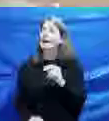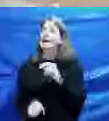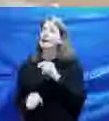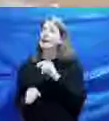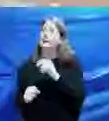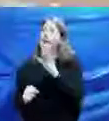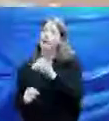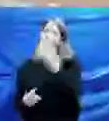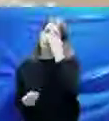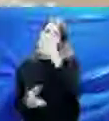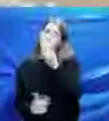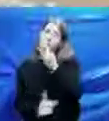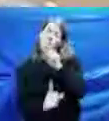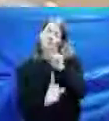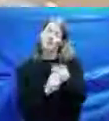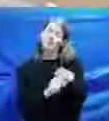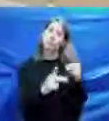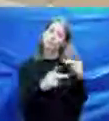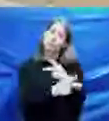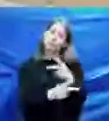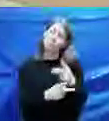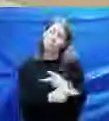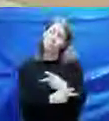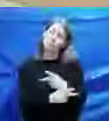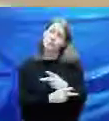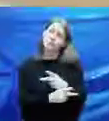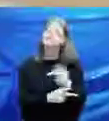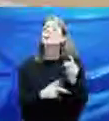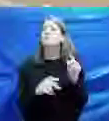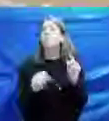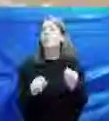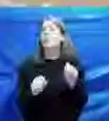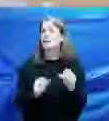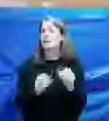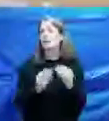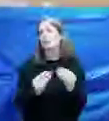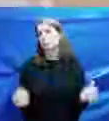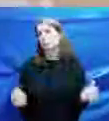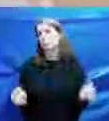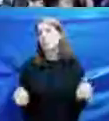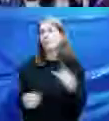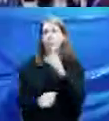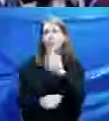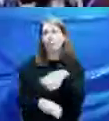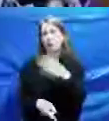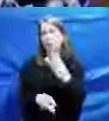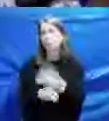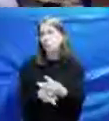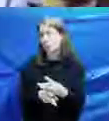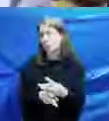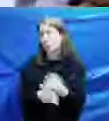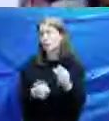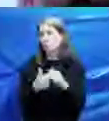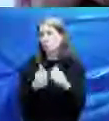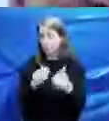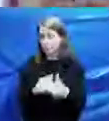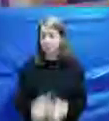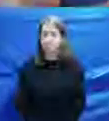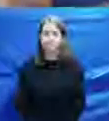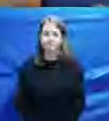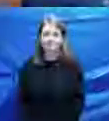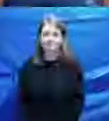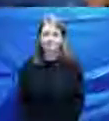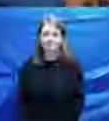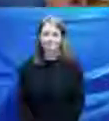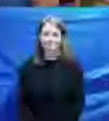solving real-world and mathematical problems involving volume. This one, you're